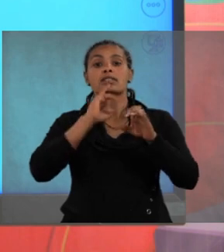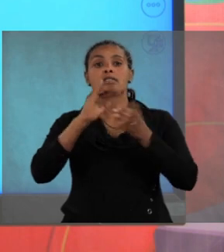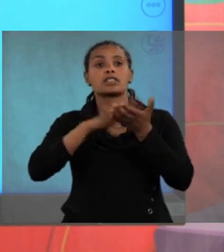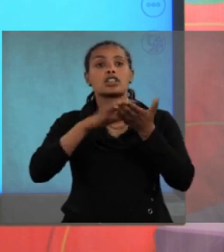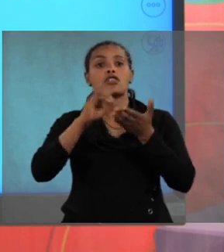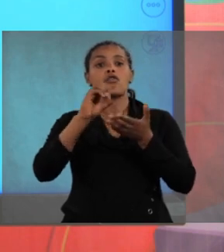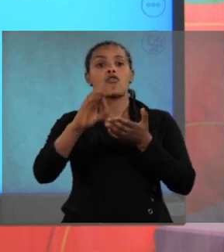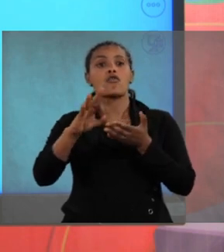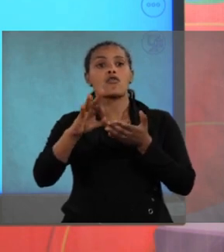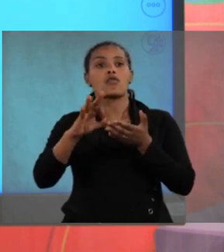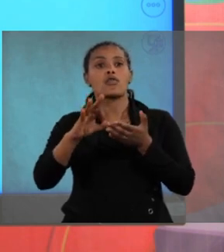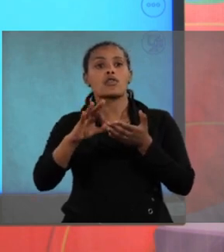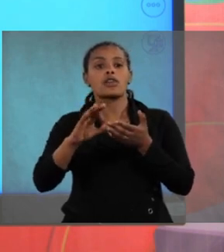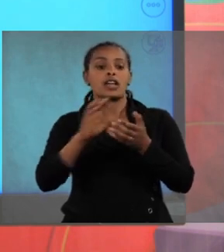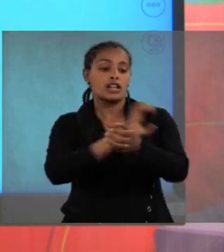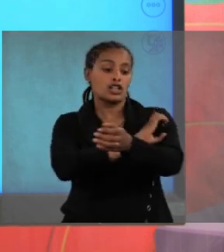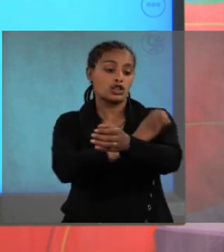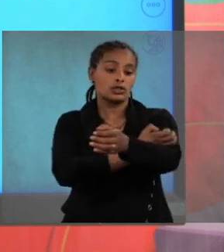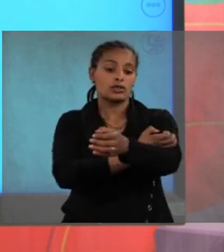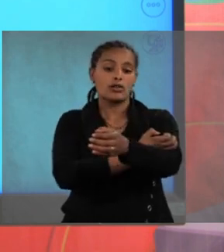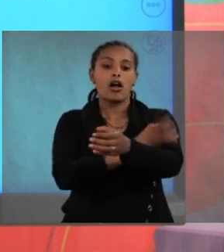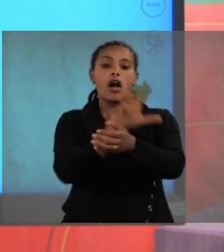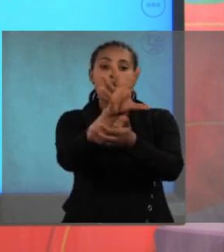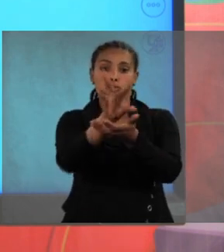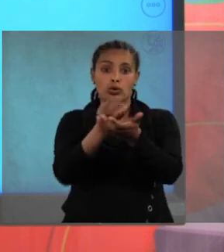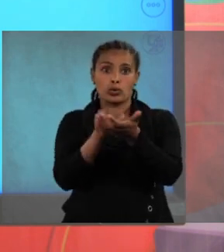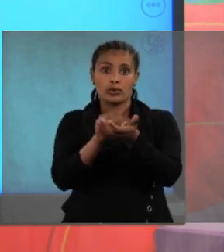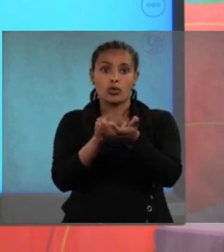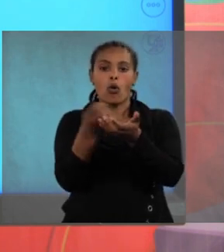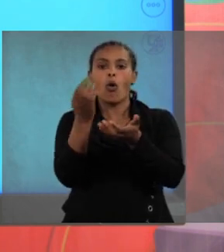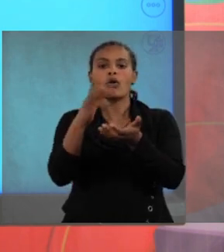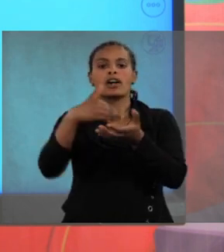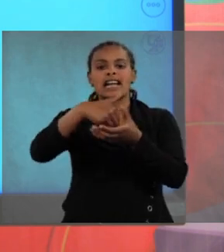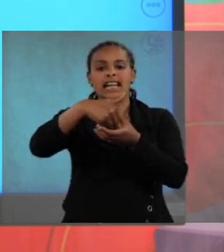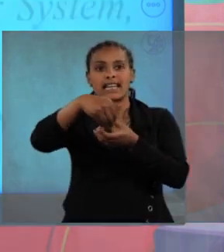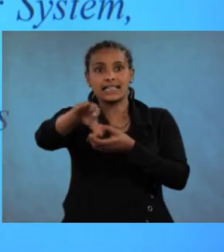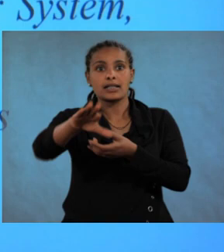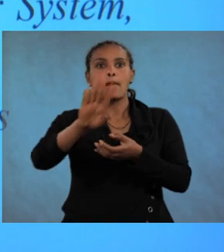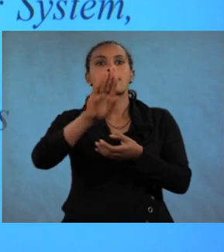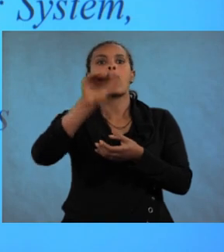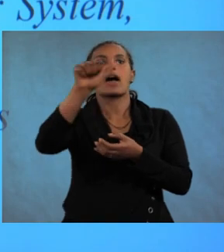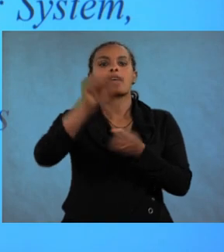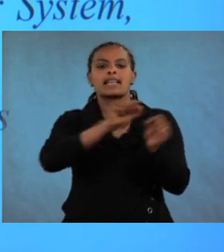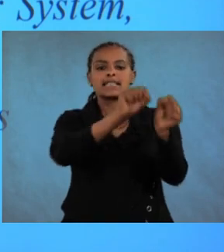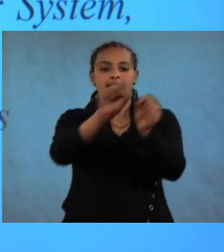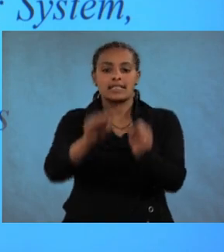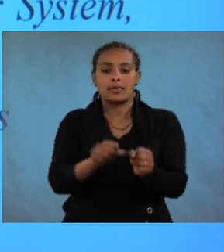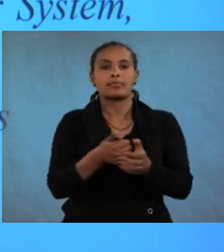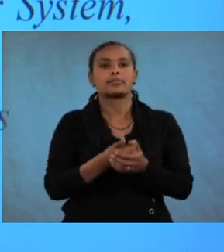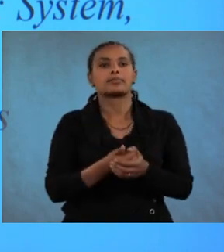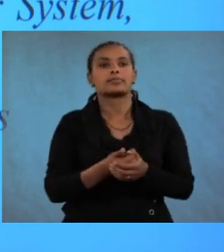of energy absorbed or released by a system.